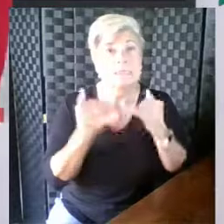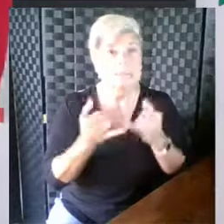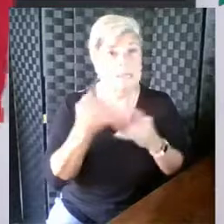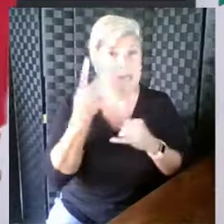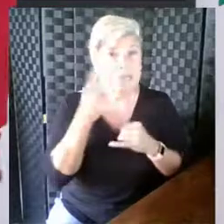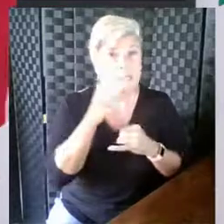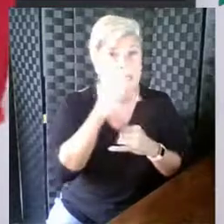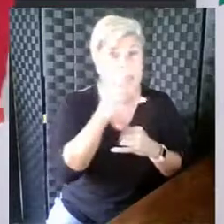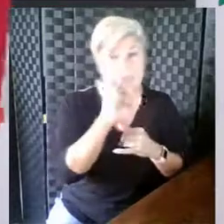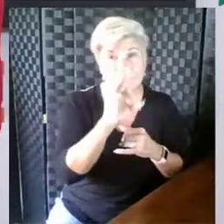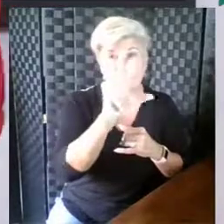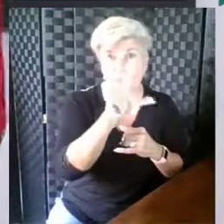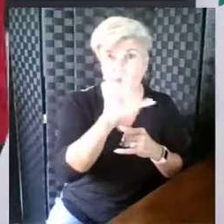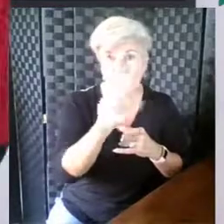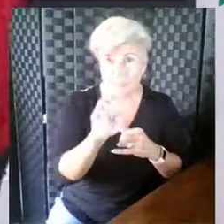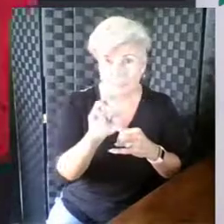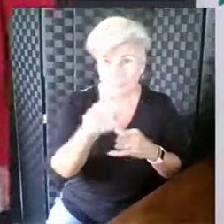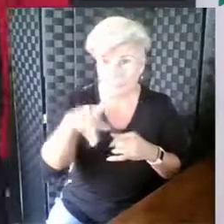sounds FLE,